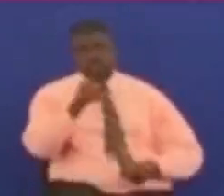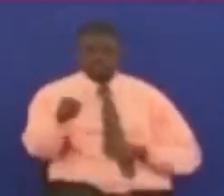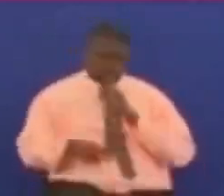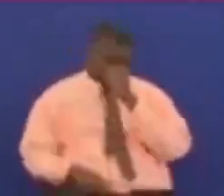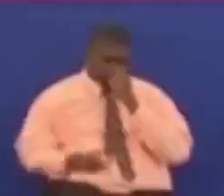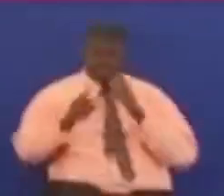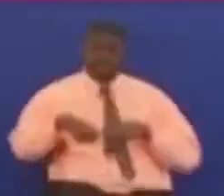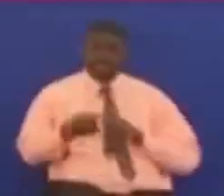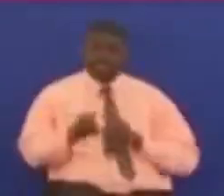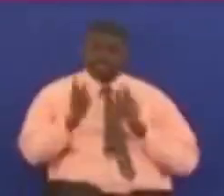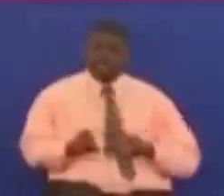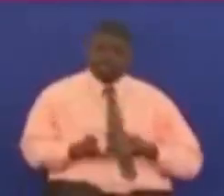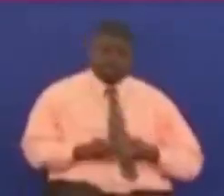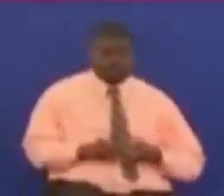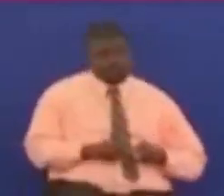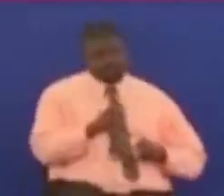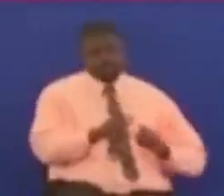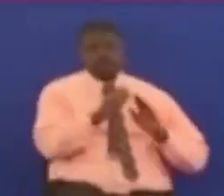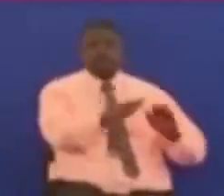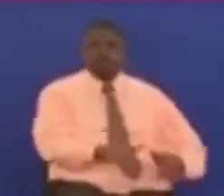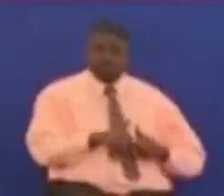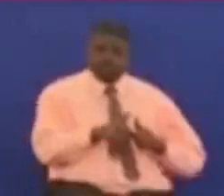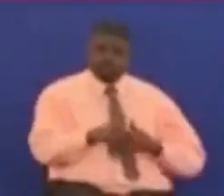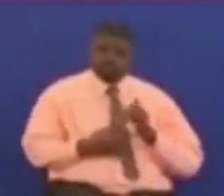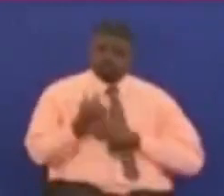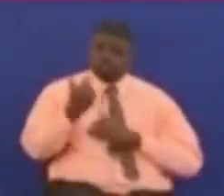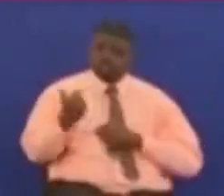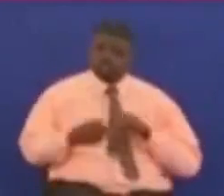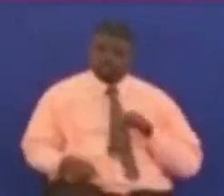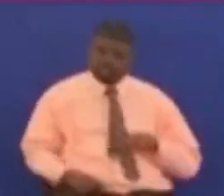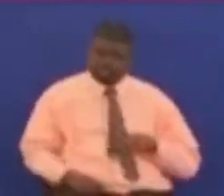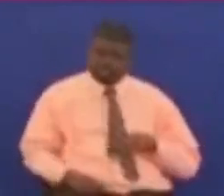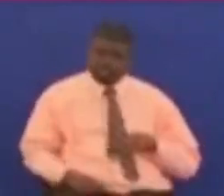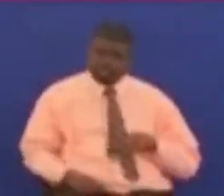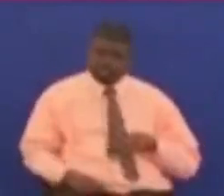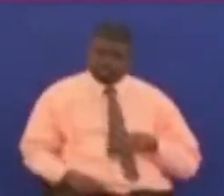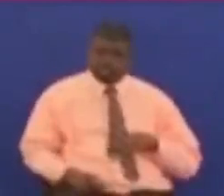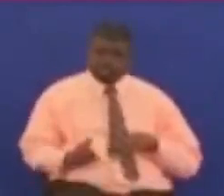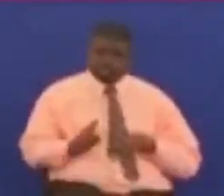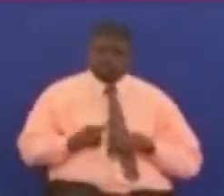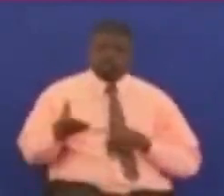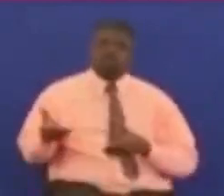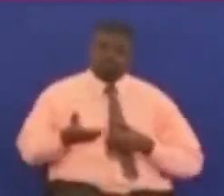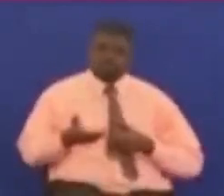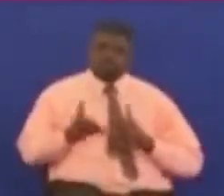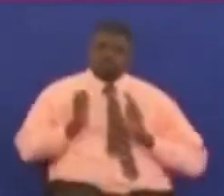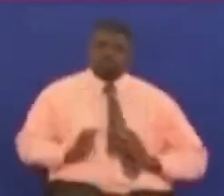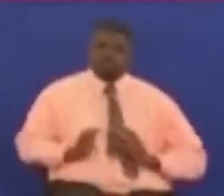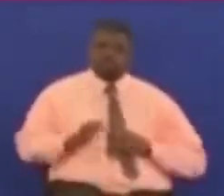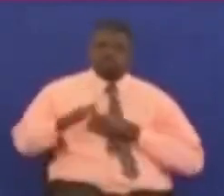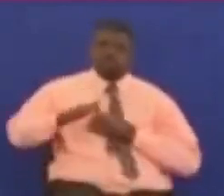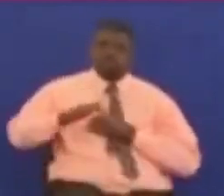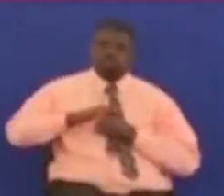But as a member of a member parliament from Tanzania, I will not take my own personal views, but views